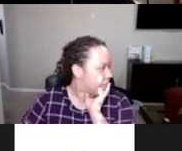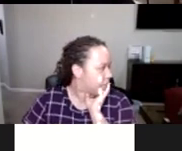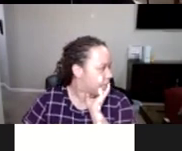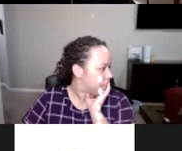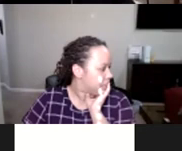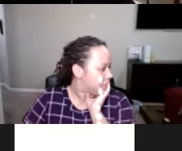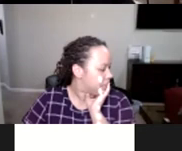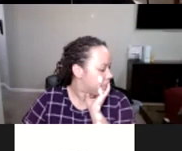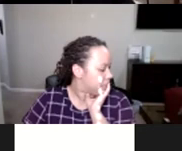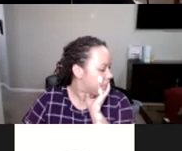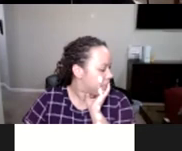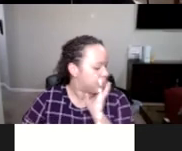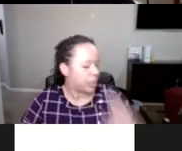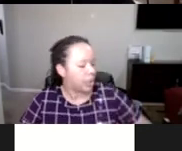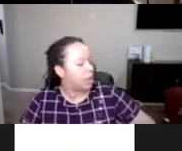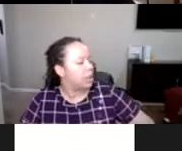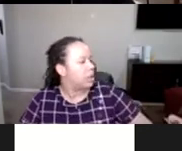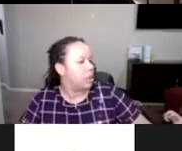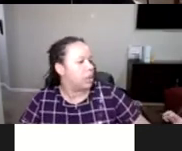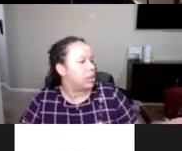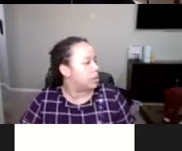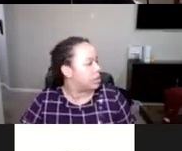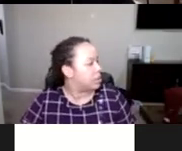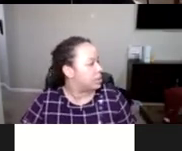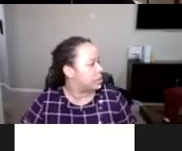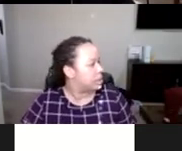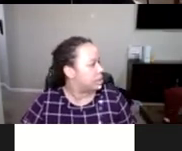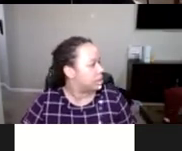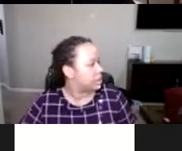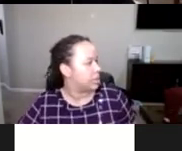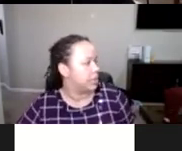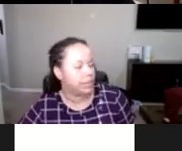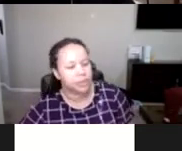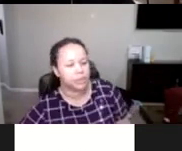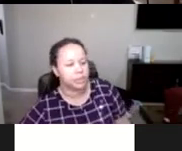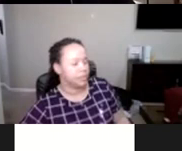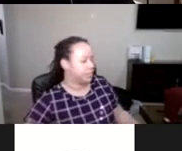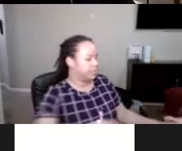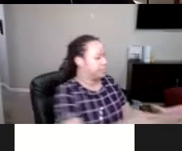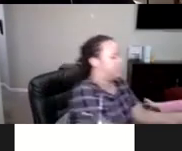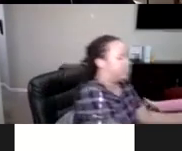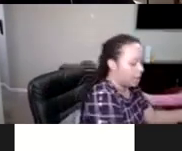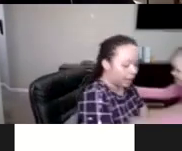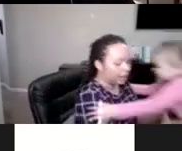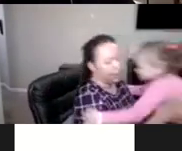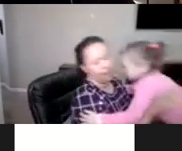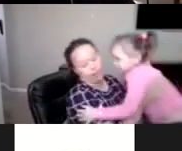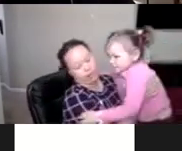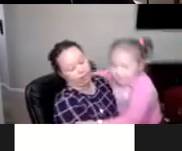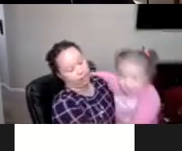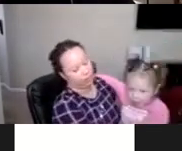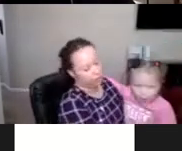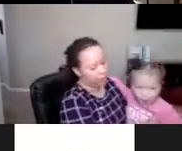and what I can bring to the table on their behalf. and try to